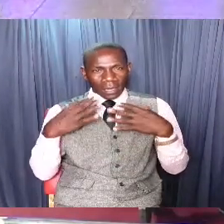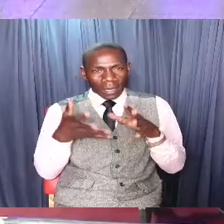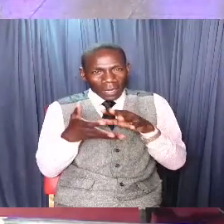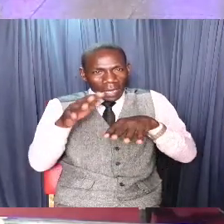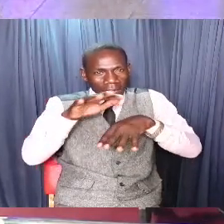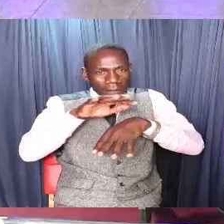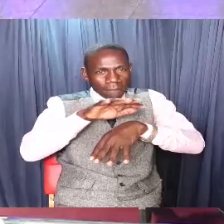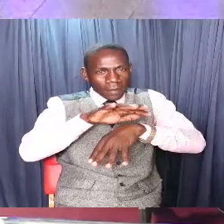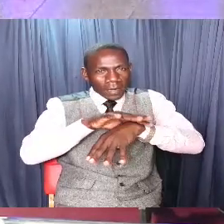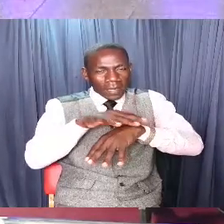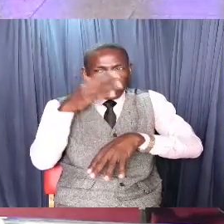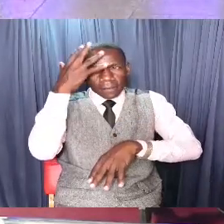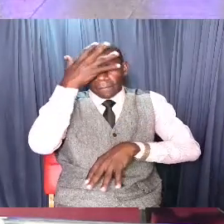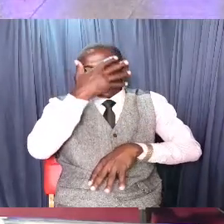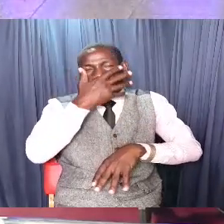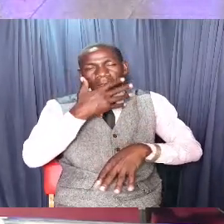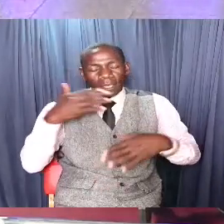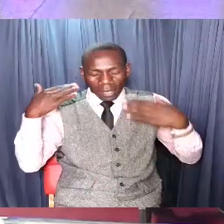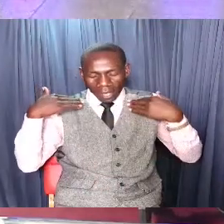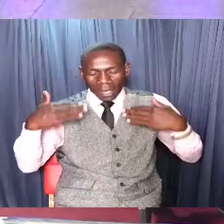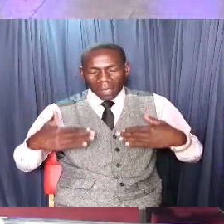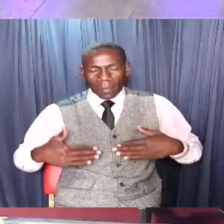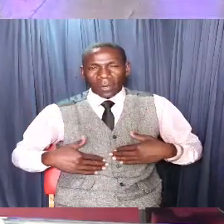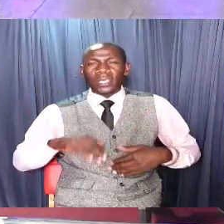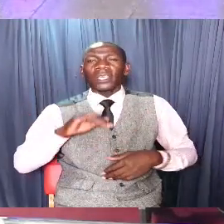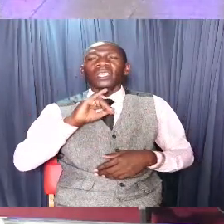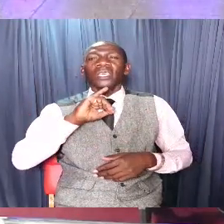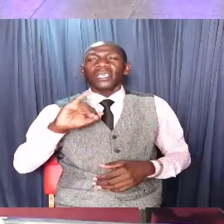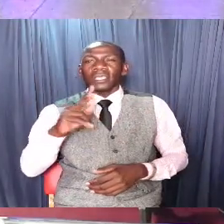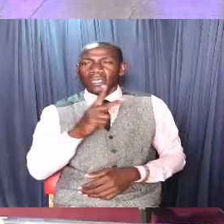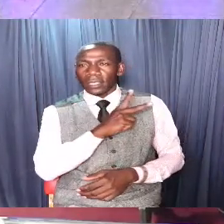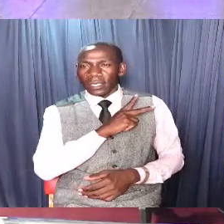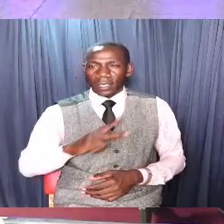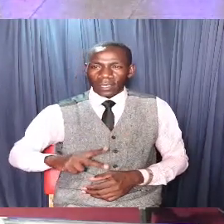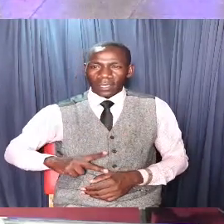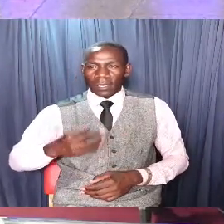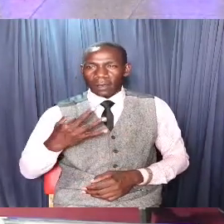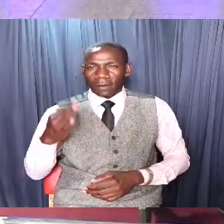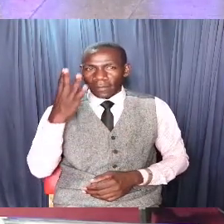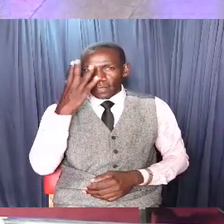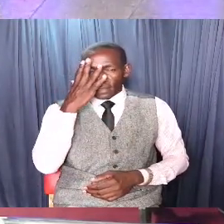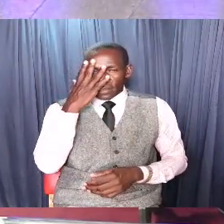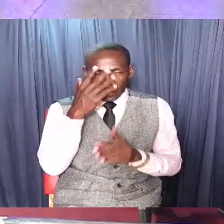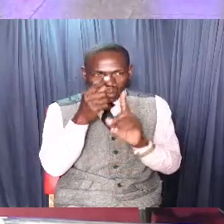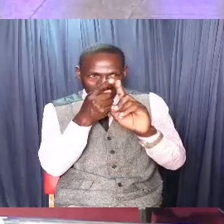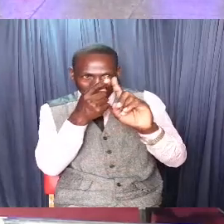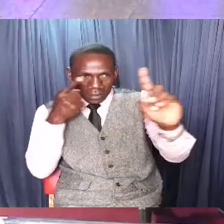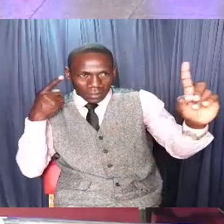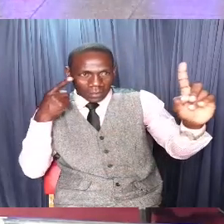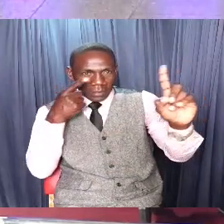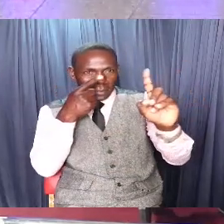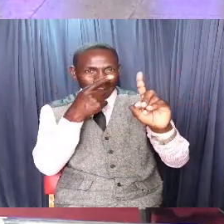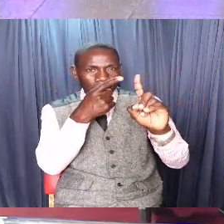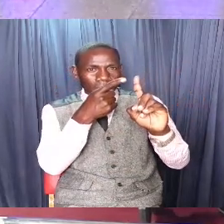than all the soldiers. Hata uso wake hauonekani. Even the face could not be seen. Okay. They targeted him very well.